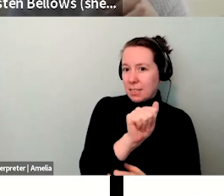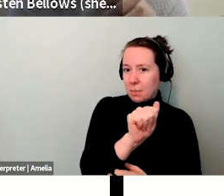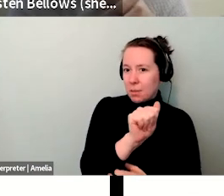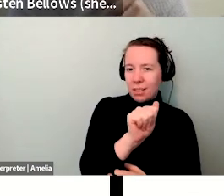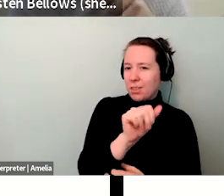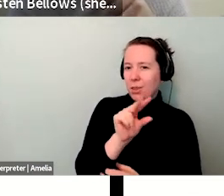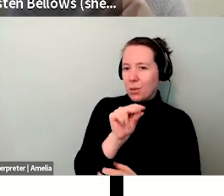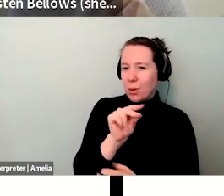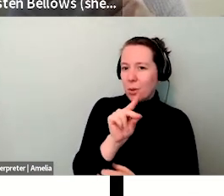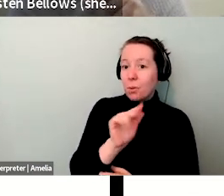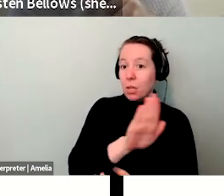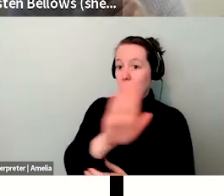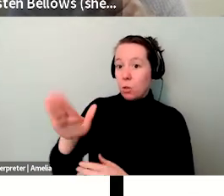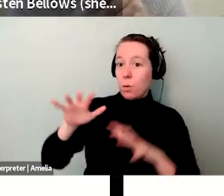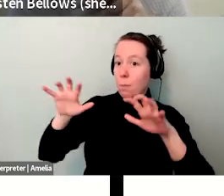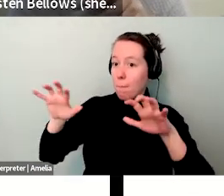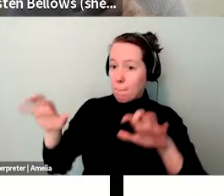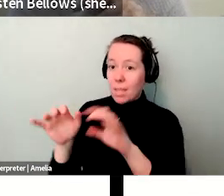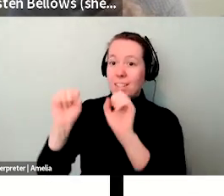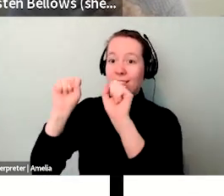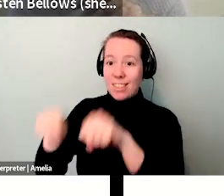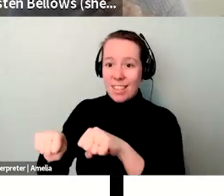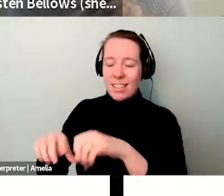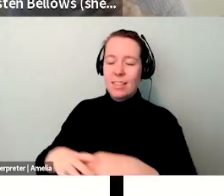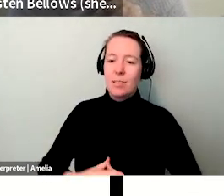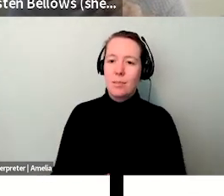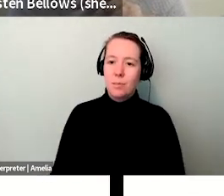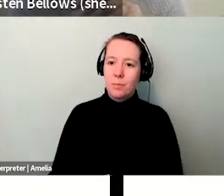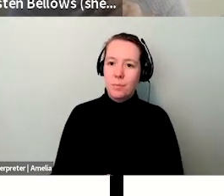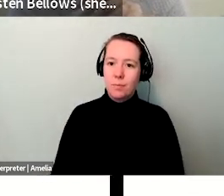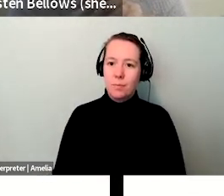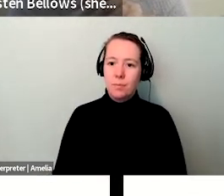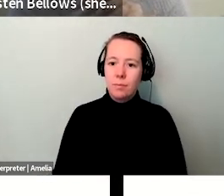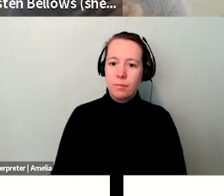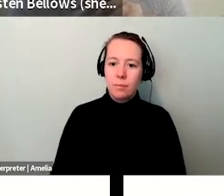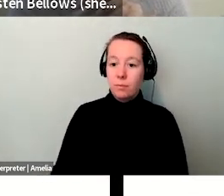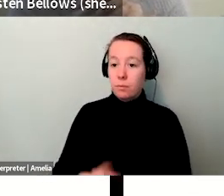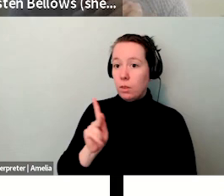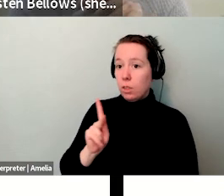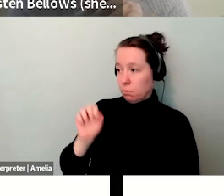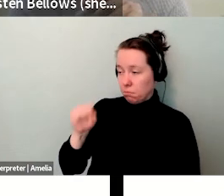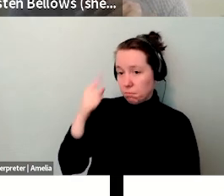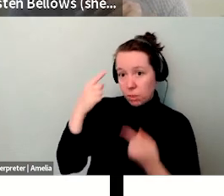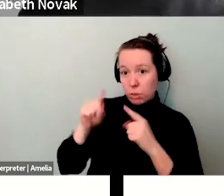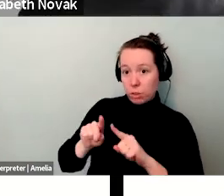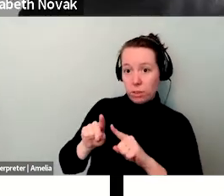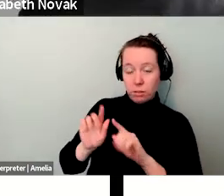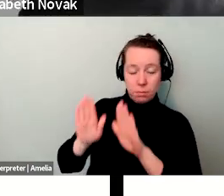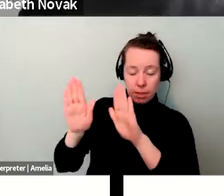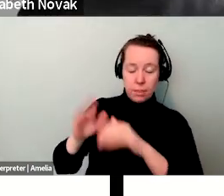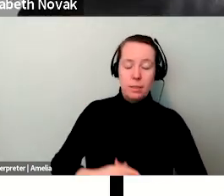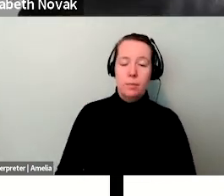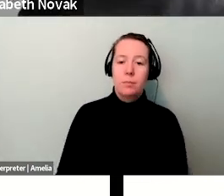can do and what you can bring to the job. Yes. Yeah, that's great. Yeah. All